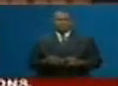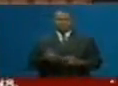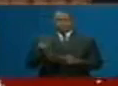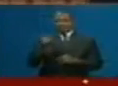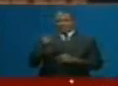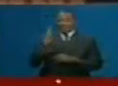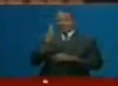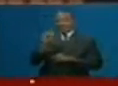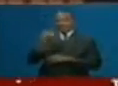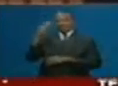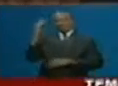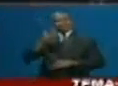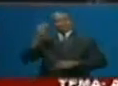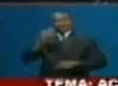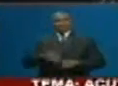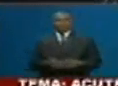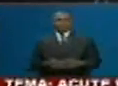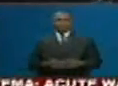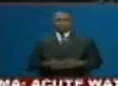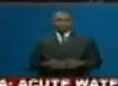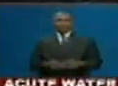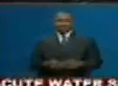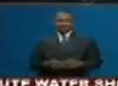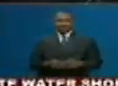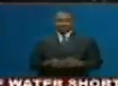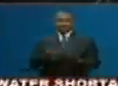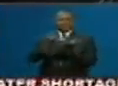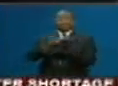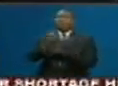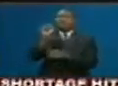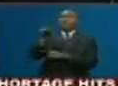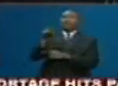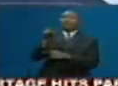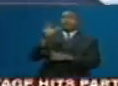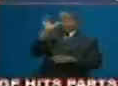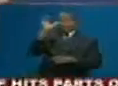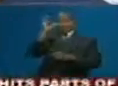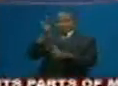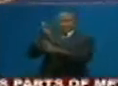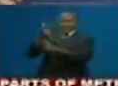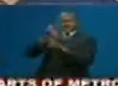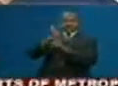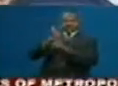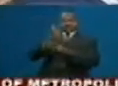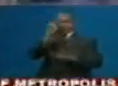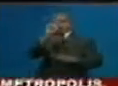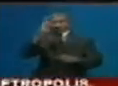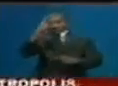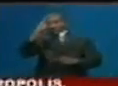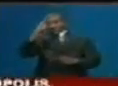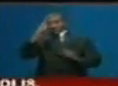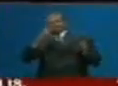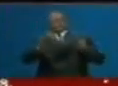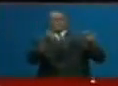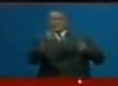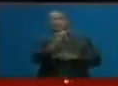address, the UN address also. The media asked about the Chinese loan contracted by government, which the opposition